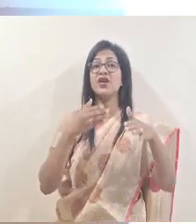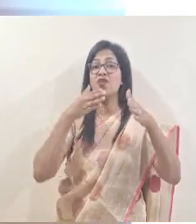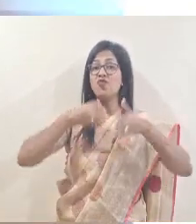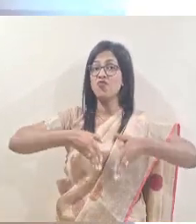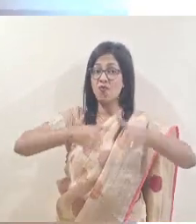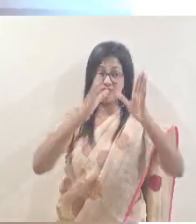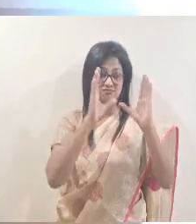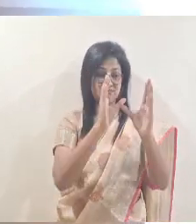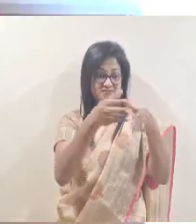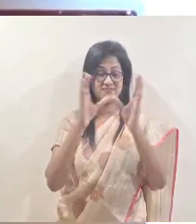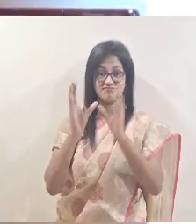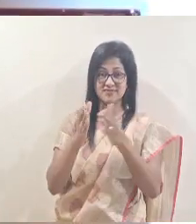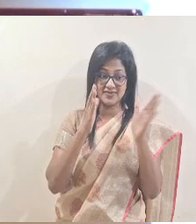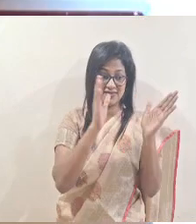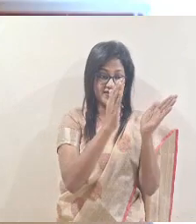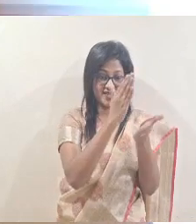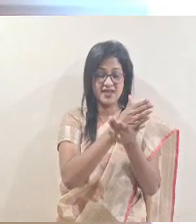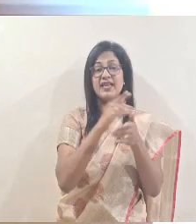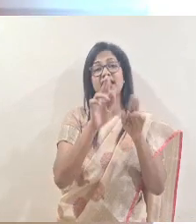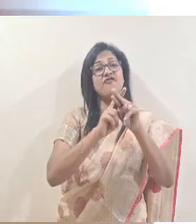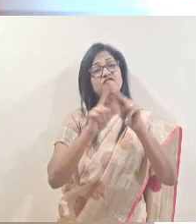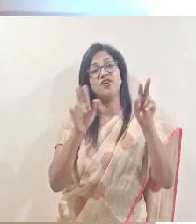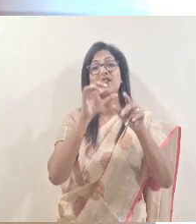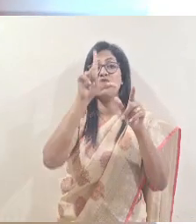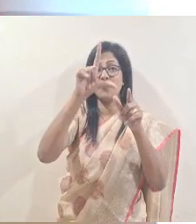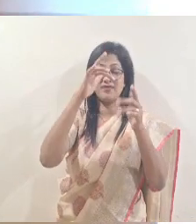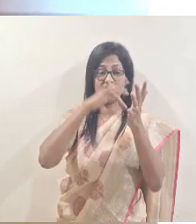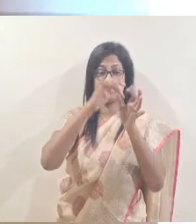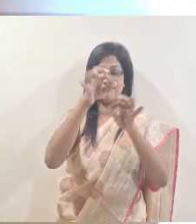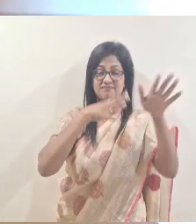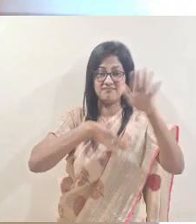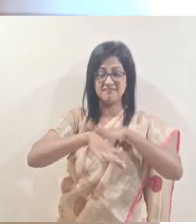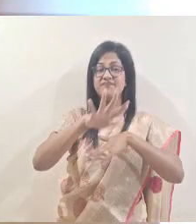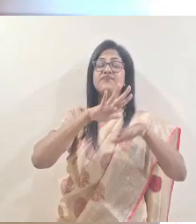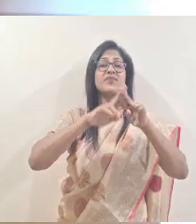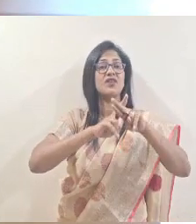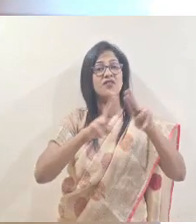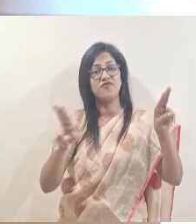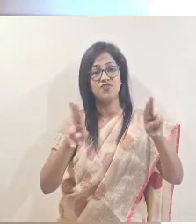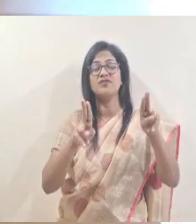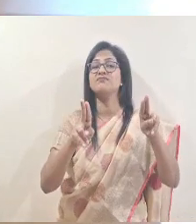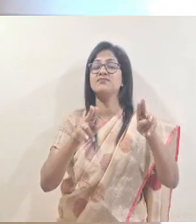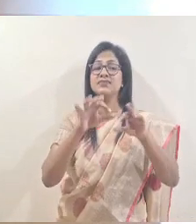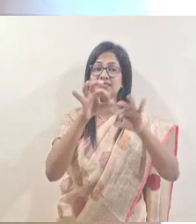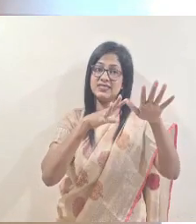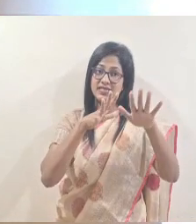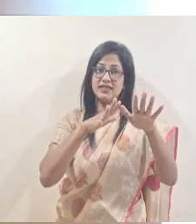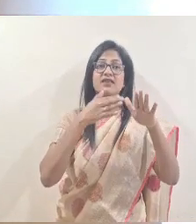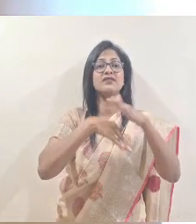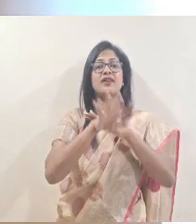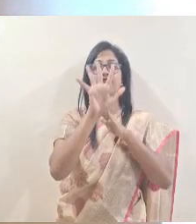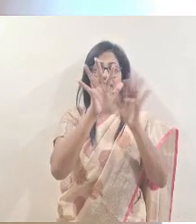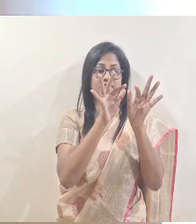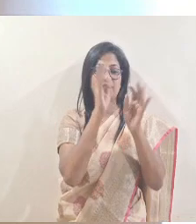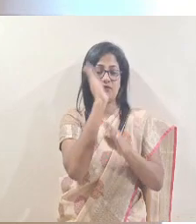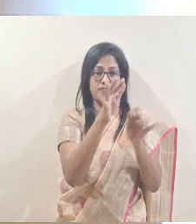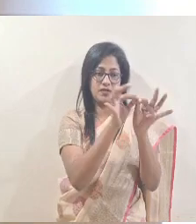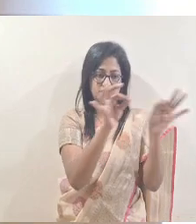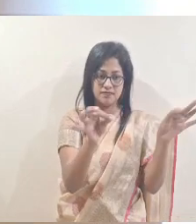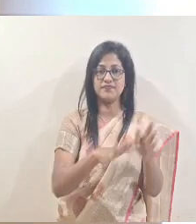Road section, in the sense, this was the total urban area of Ludhiana city, where we have considered a buffer of 5 kilometers.